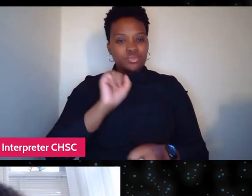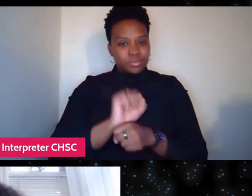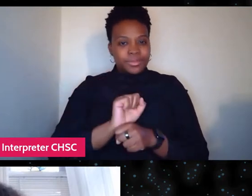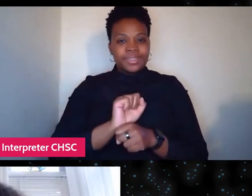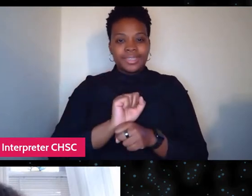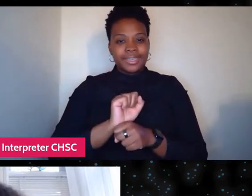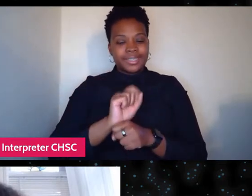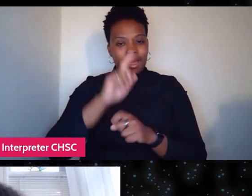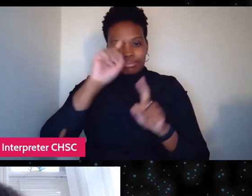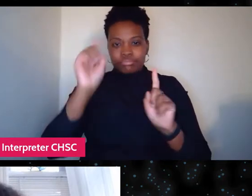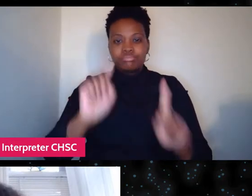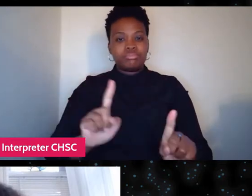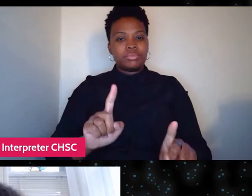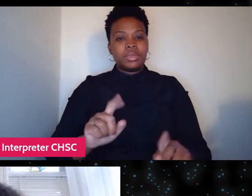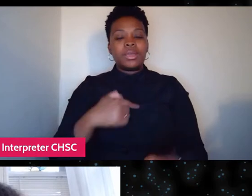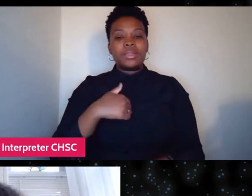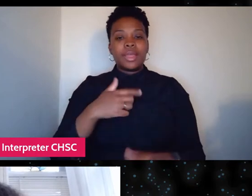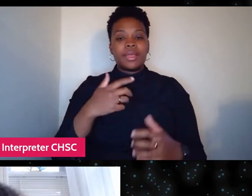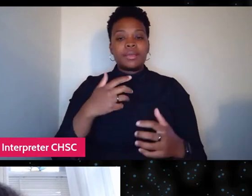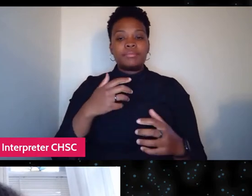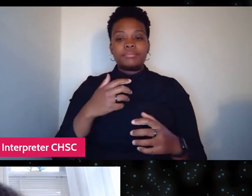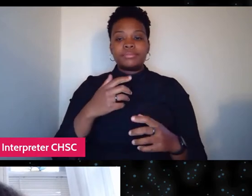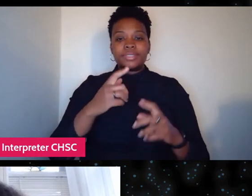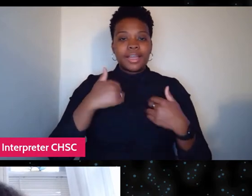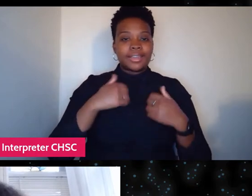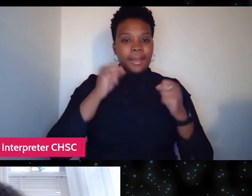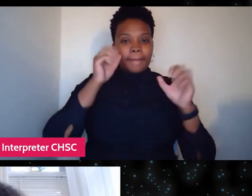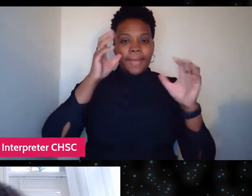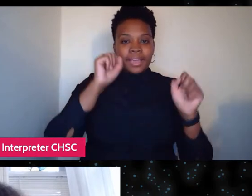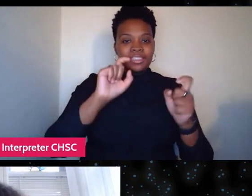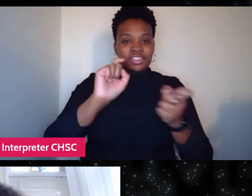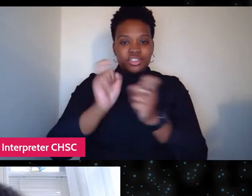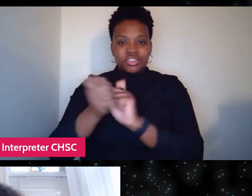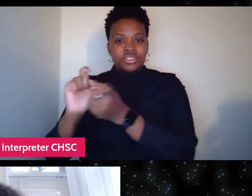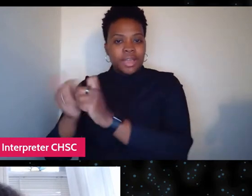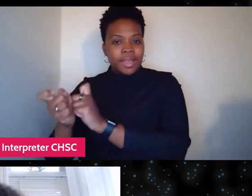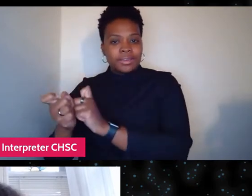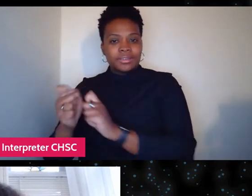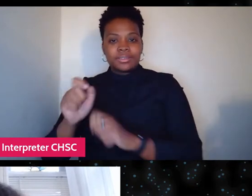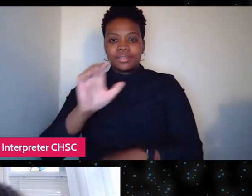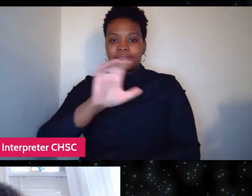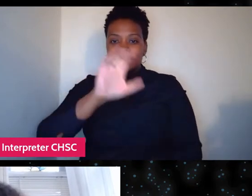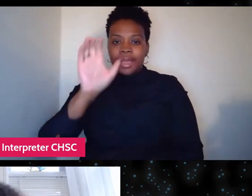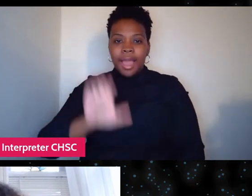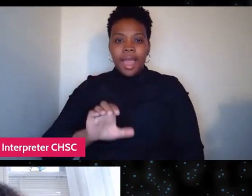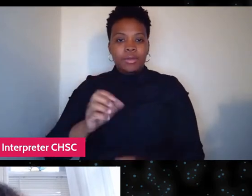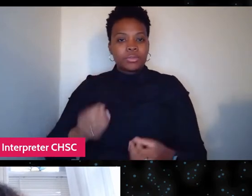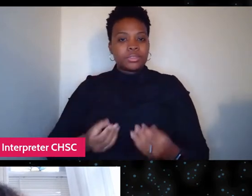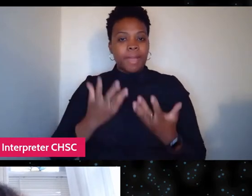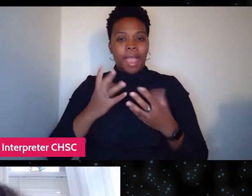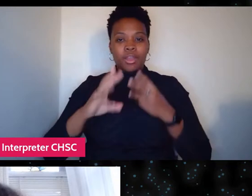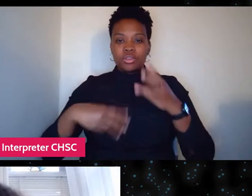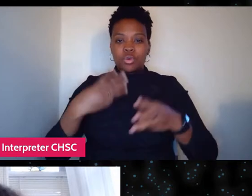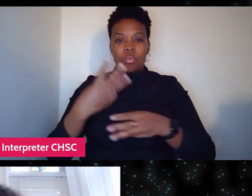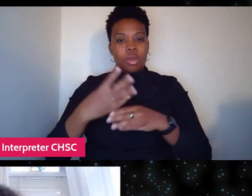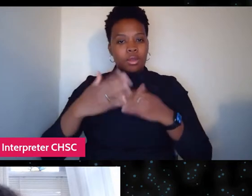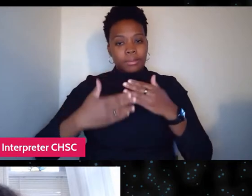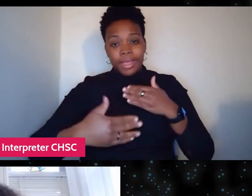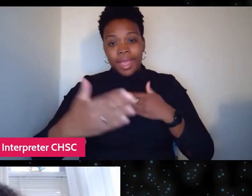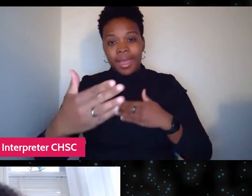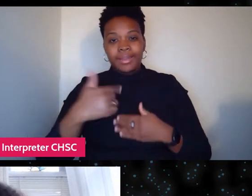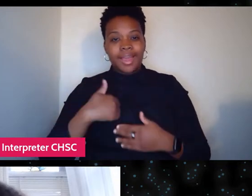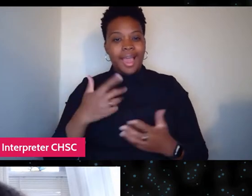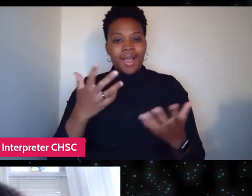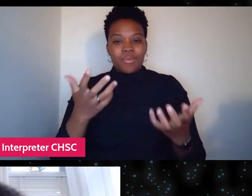caused so much amazing change and shift in Chicago and inspired the world and beyond. So I really want to